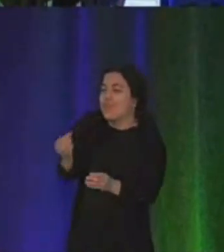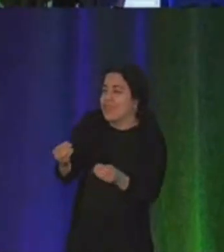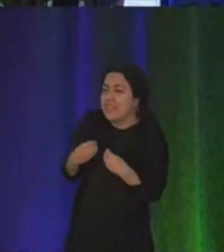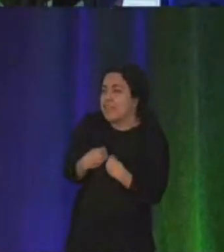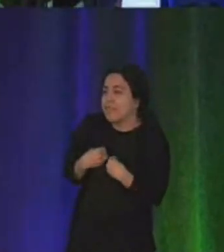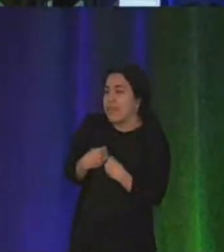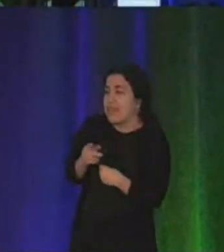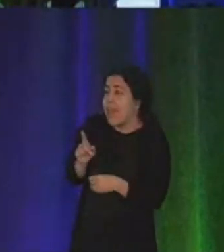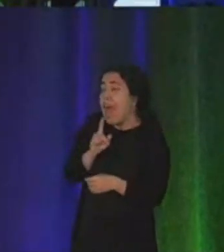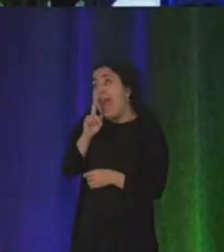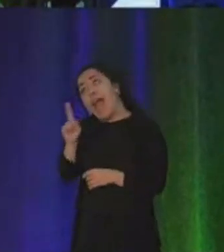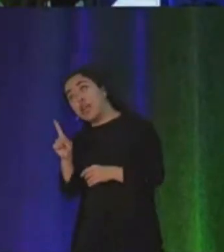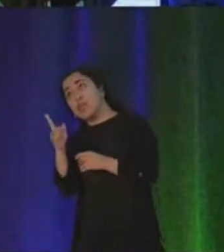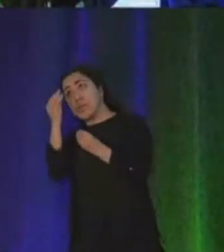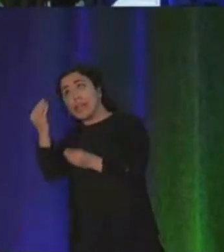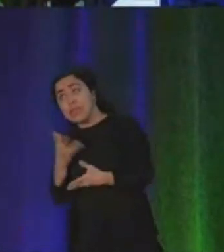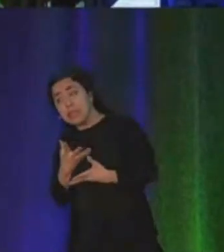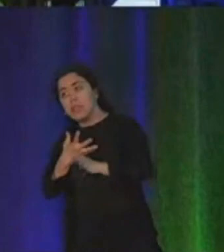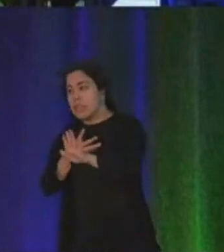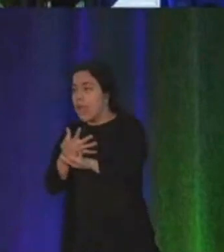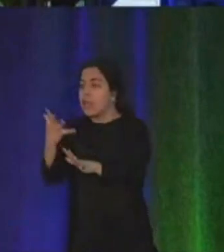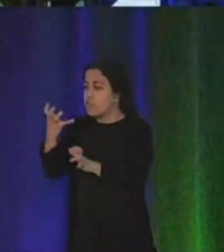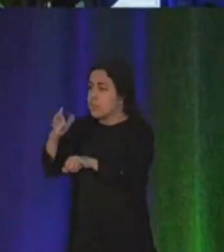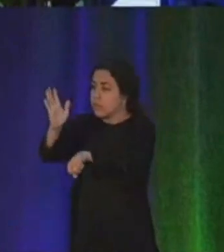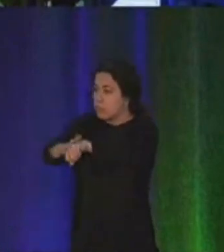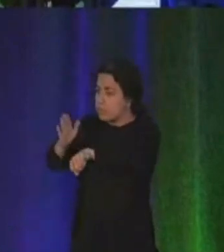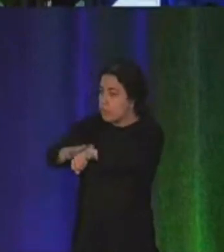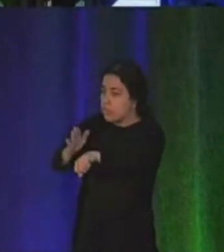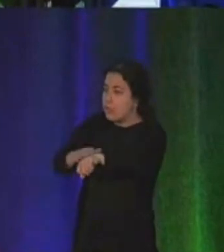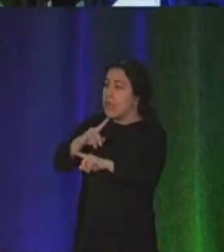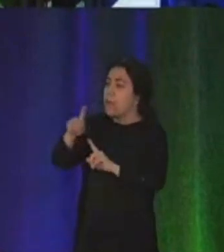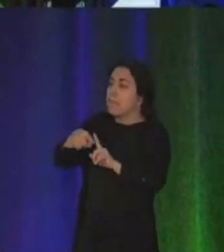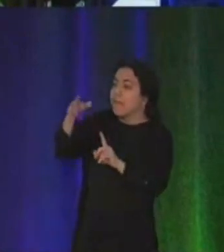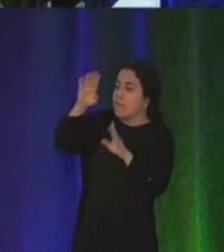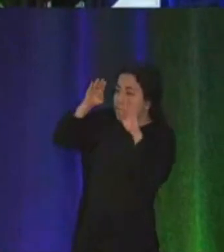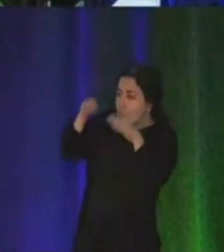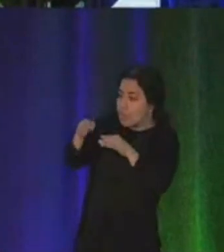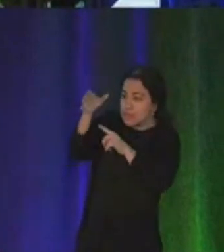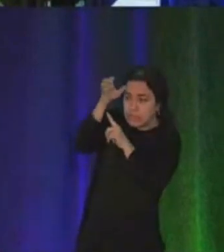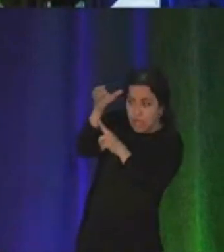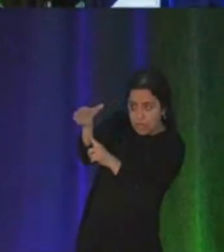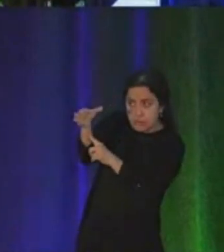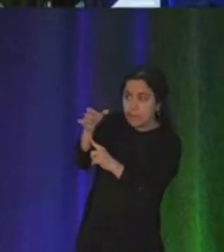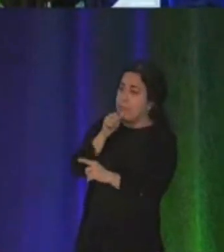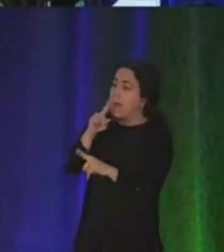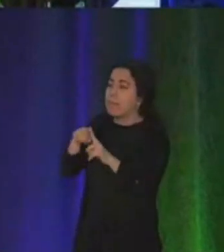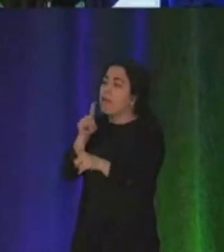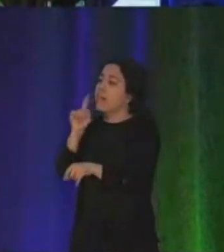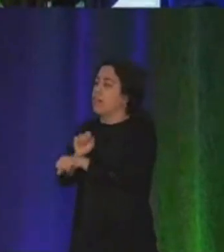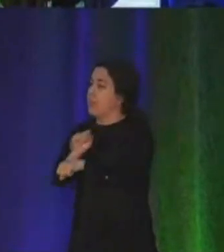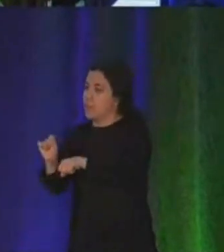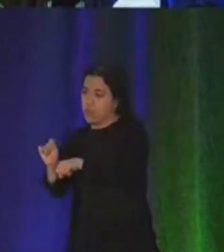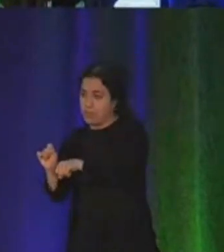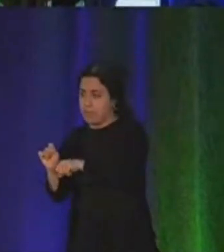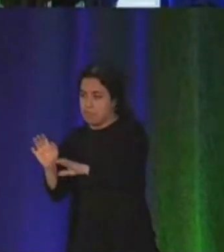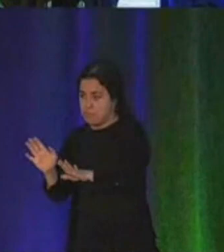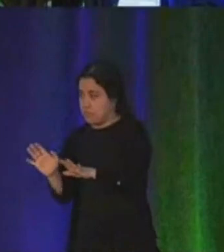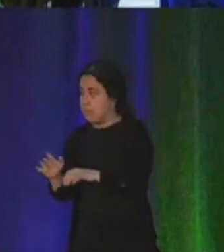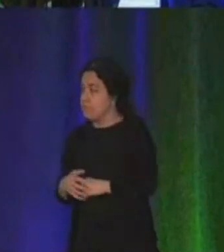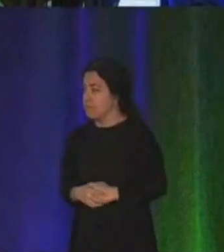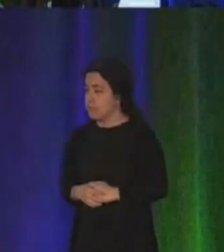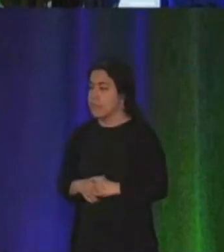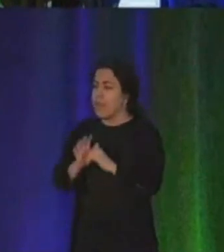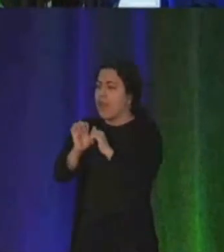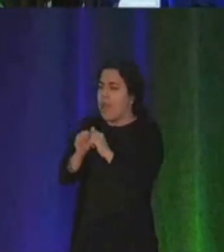actually. So disclaimer, it's more about the concept, less about the literal exact details. So how do you